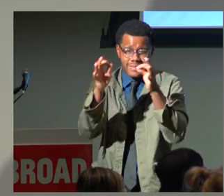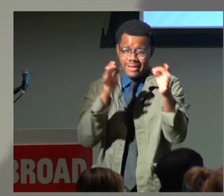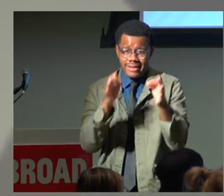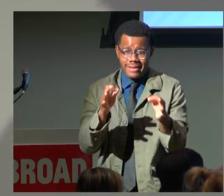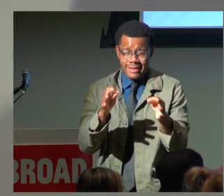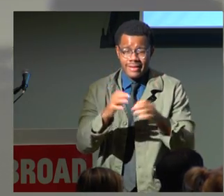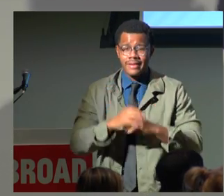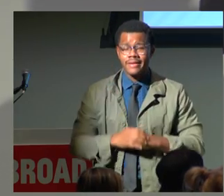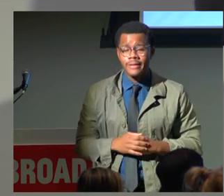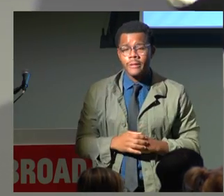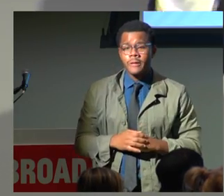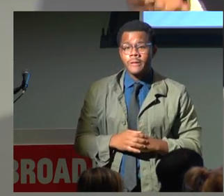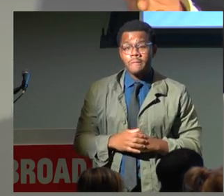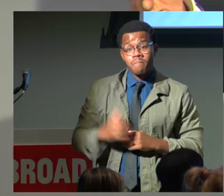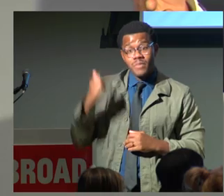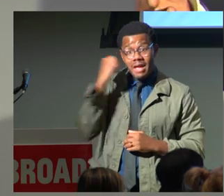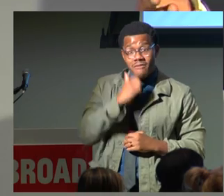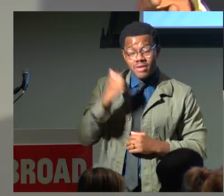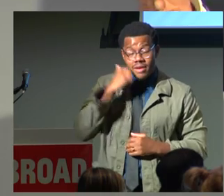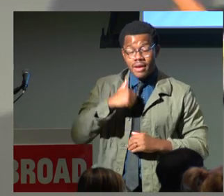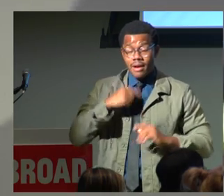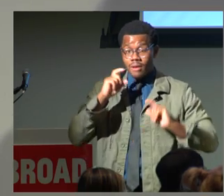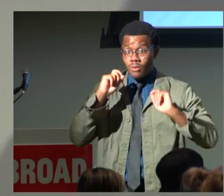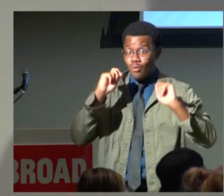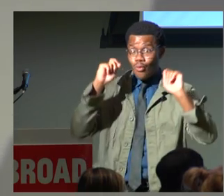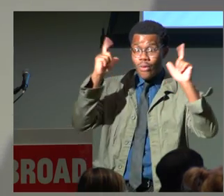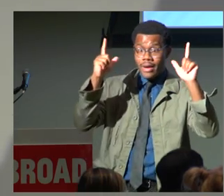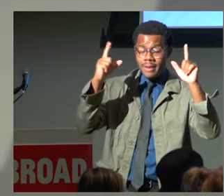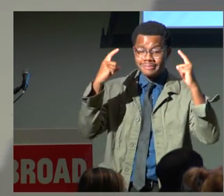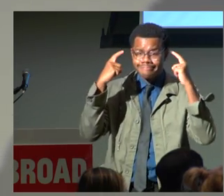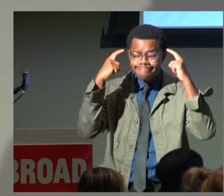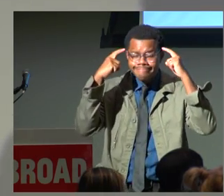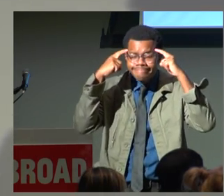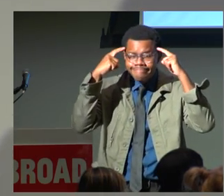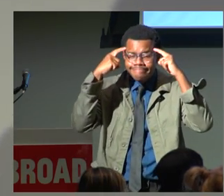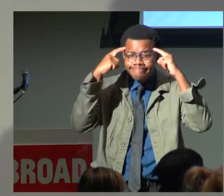up, it's on my mind, you know.